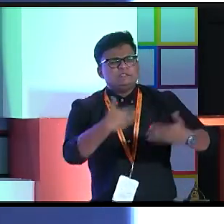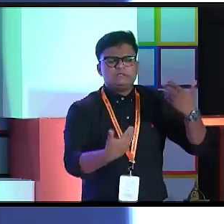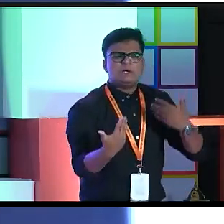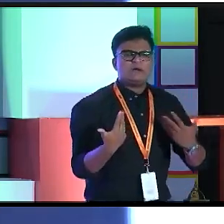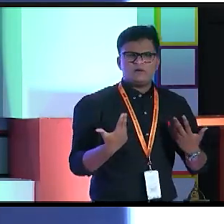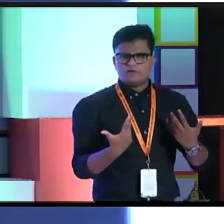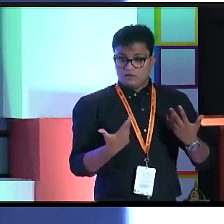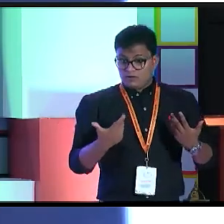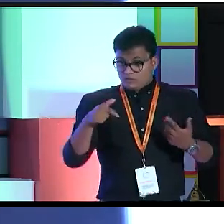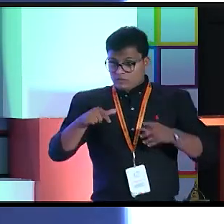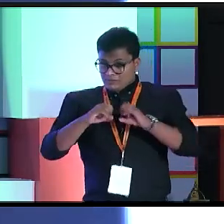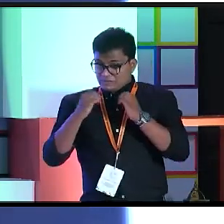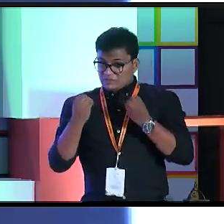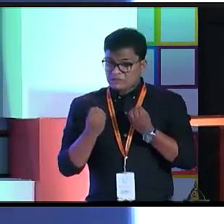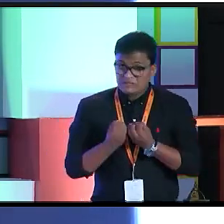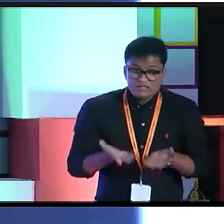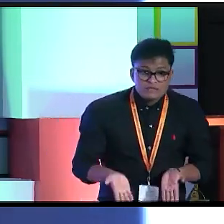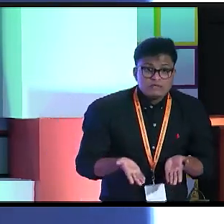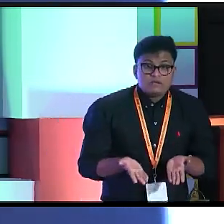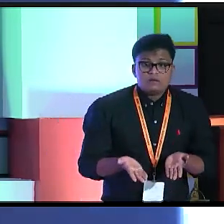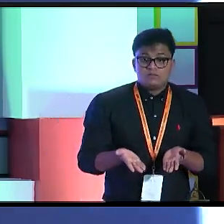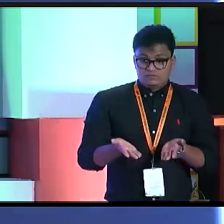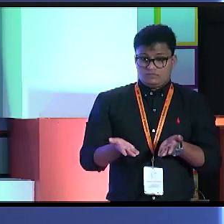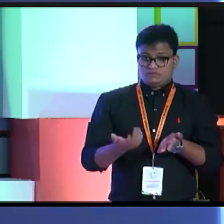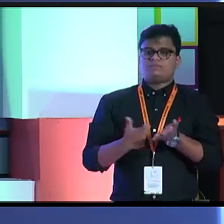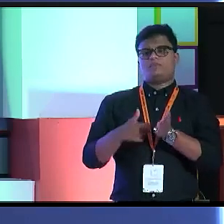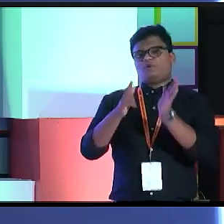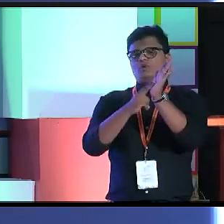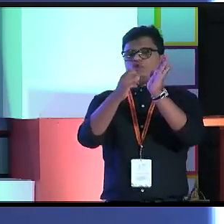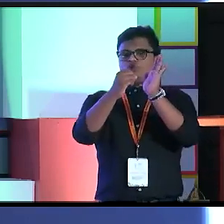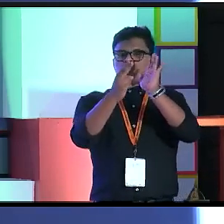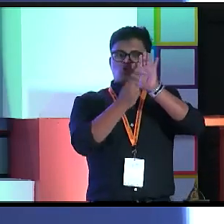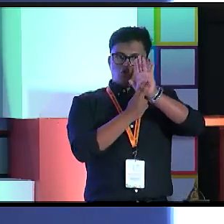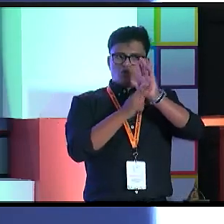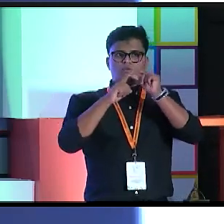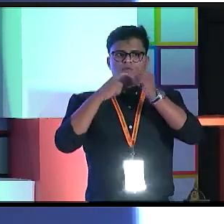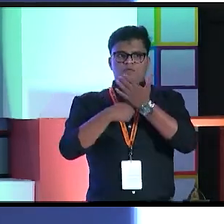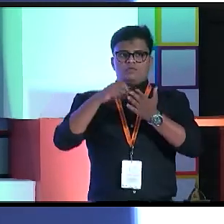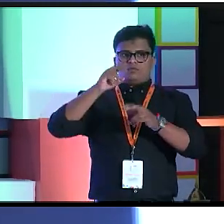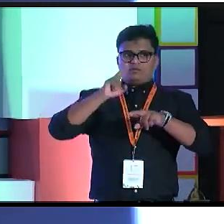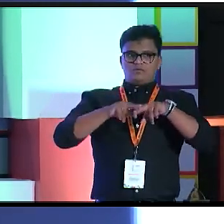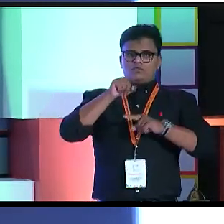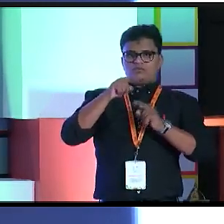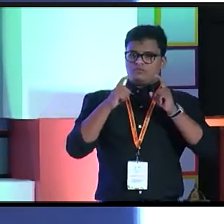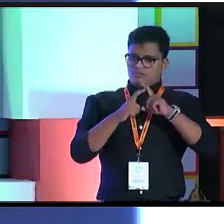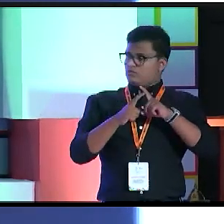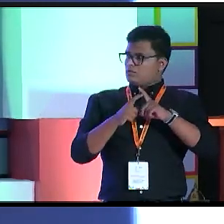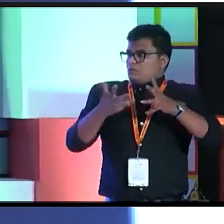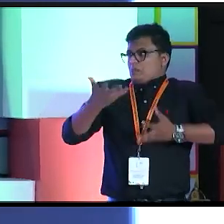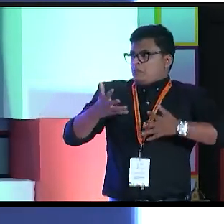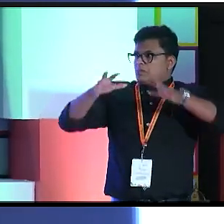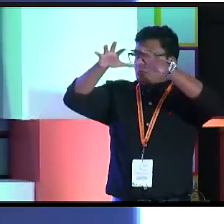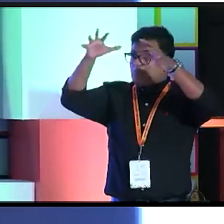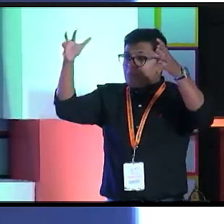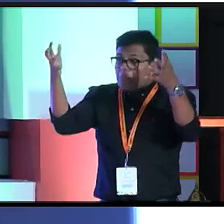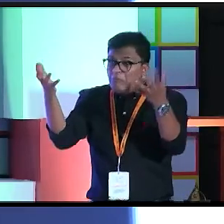only organization in the world. We registered it ourselves as a non-profit, India Inclusion Foundation. It's probably the only non-profit organization in the world which has no